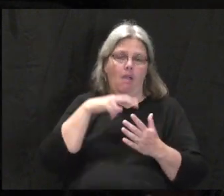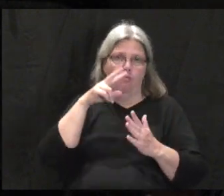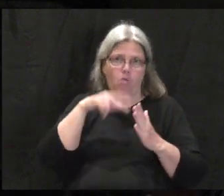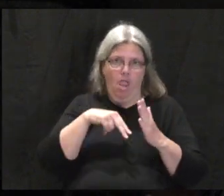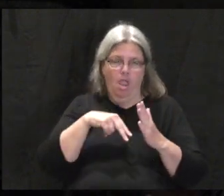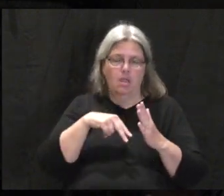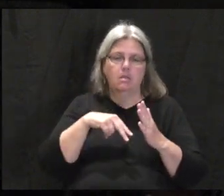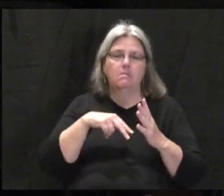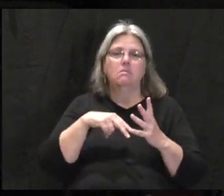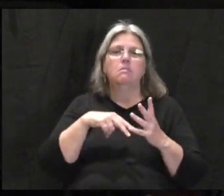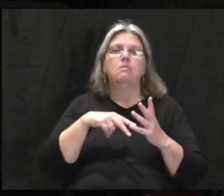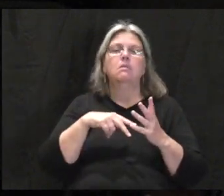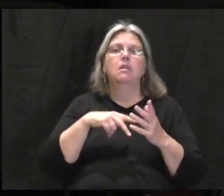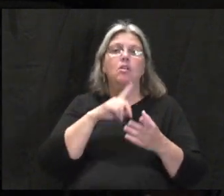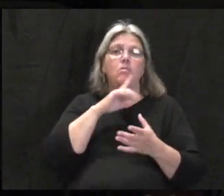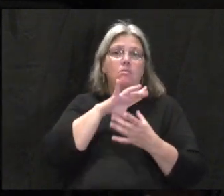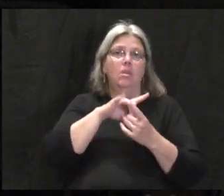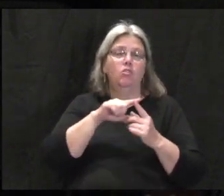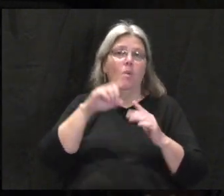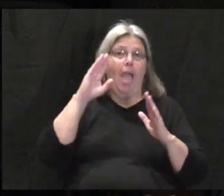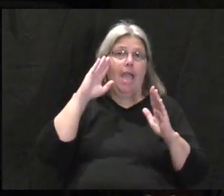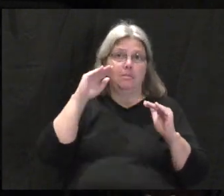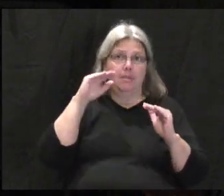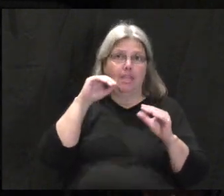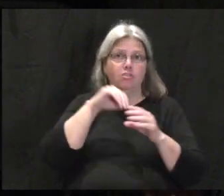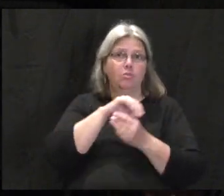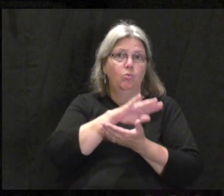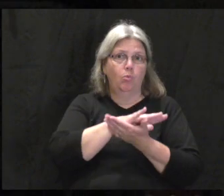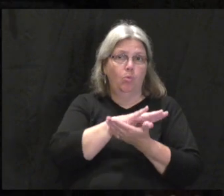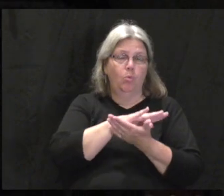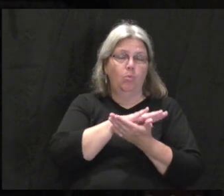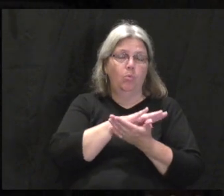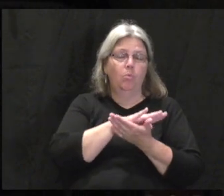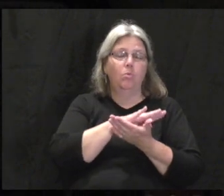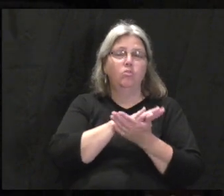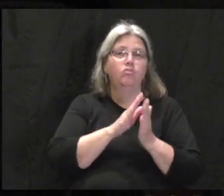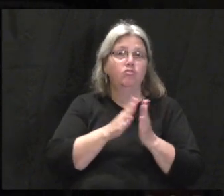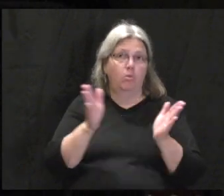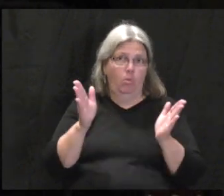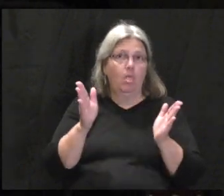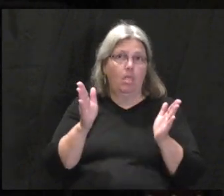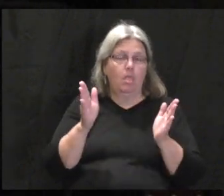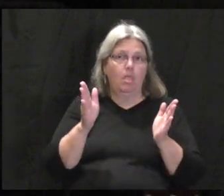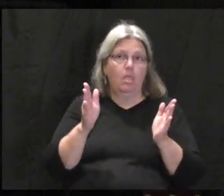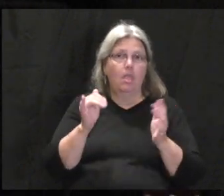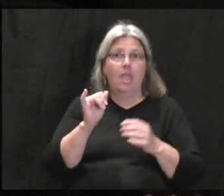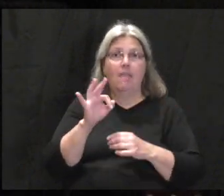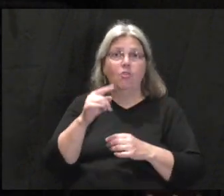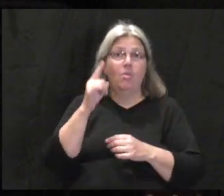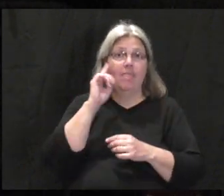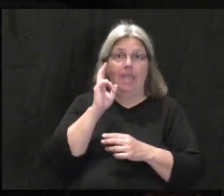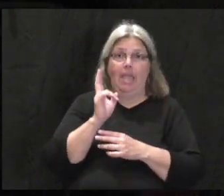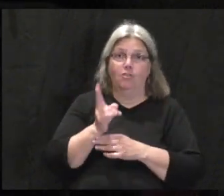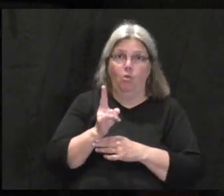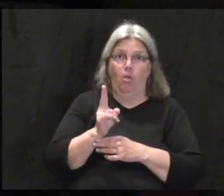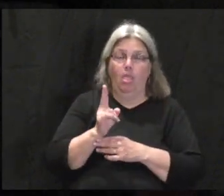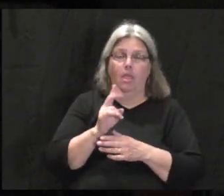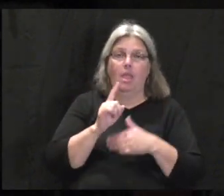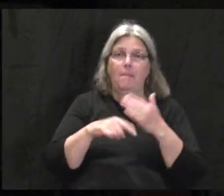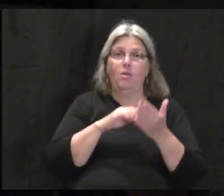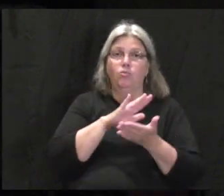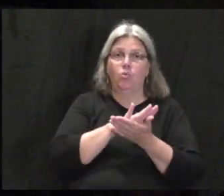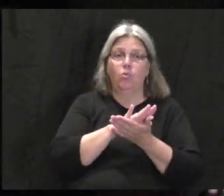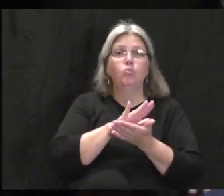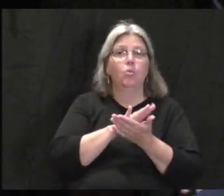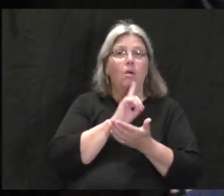are places that are dominated by white females. I mean, the majority of teachers, if you look, are white females. And so by nature,